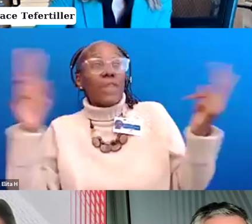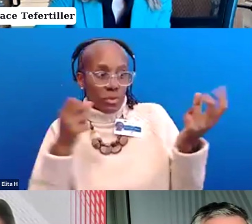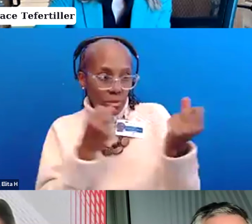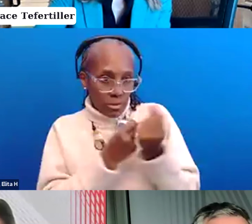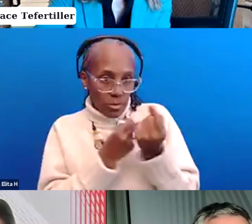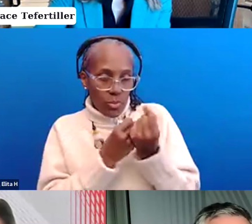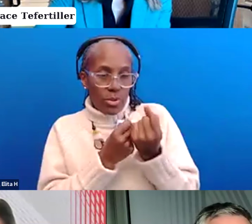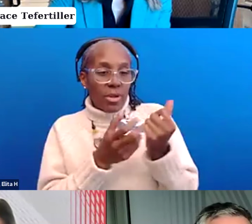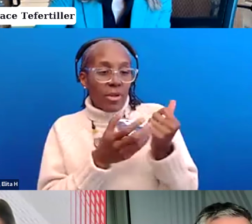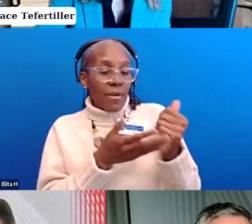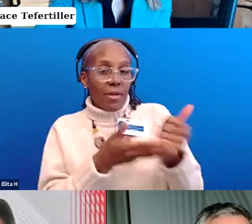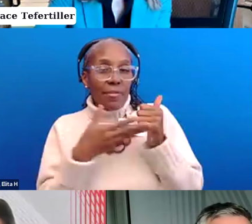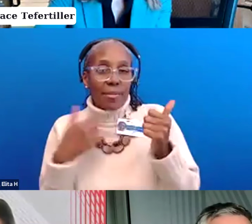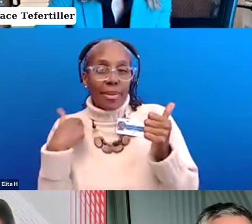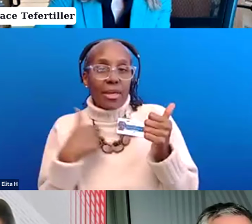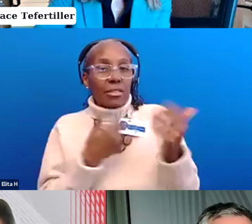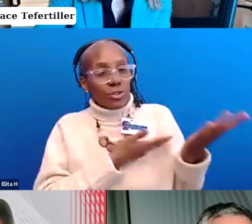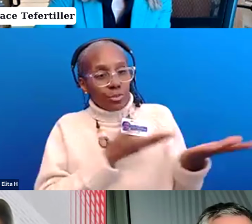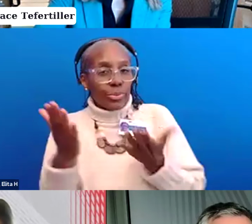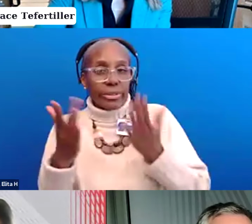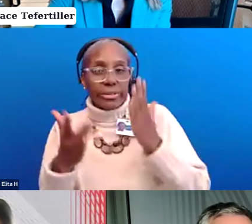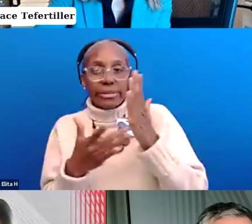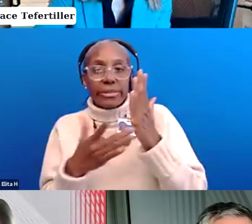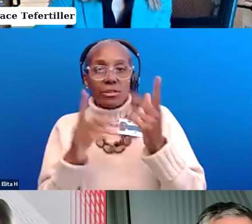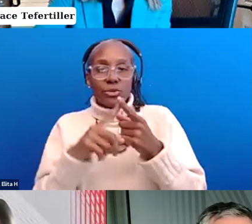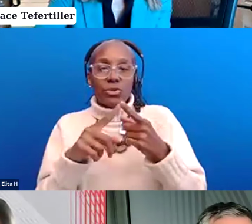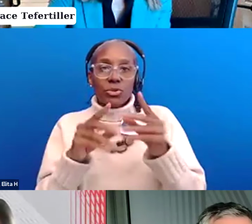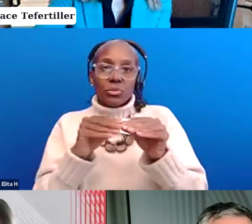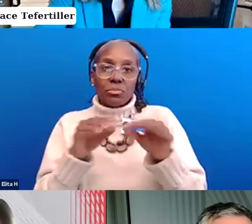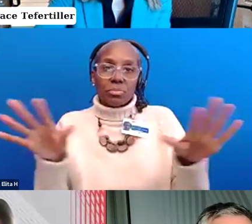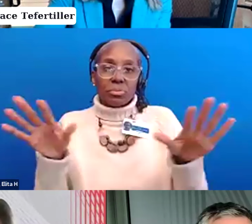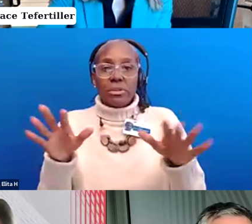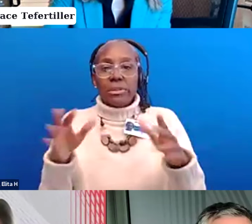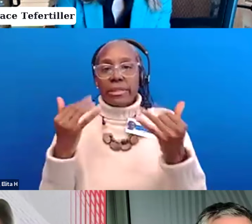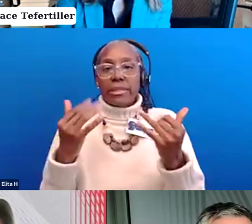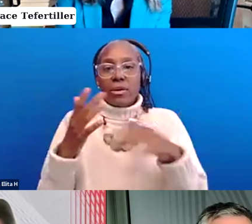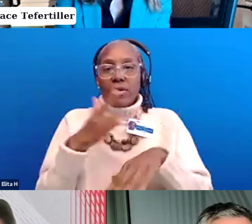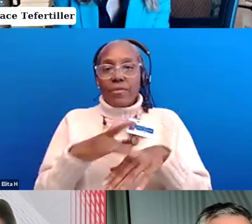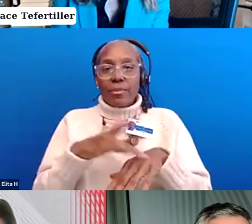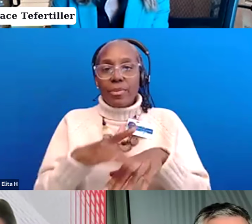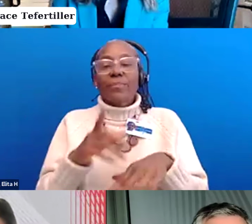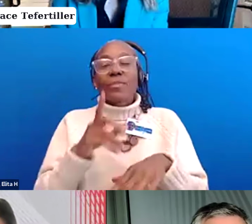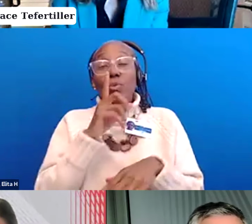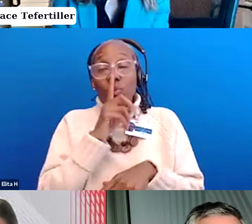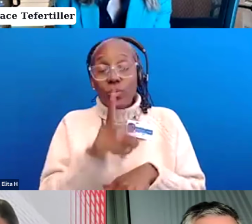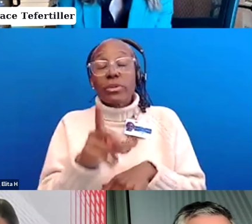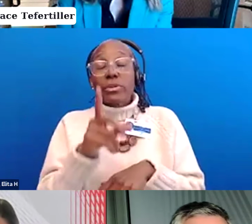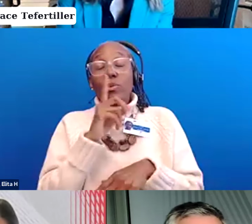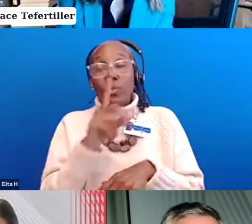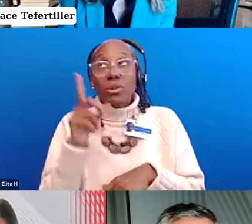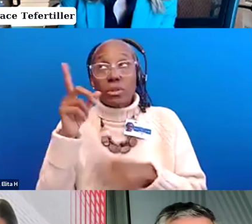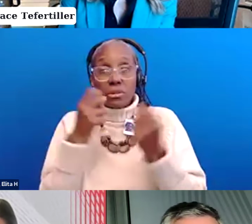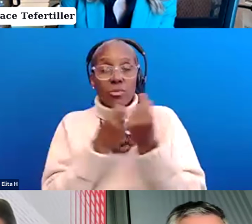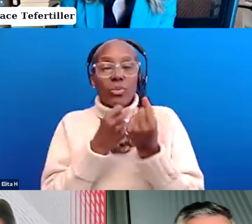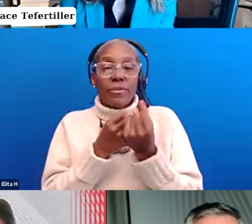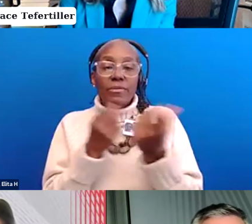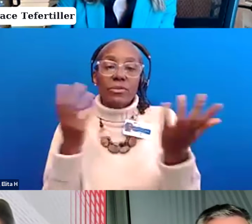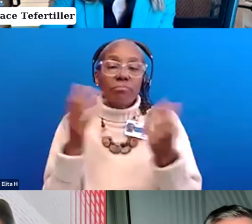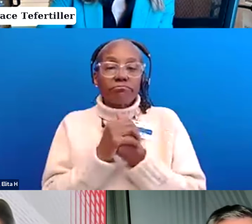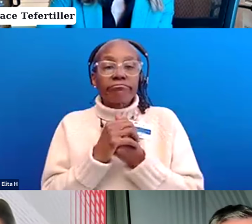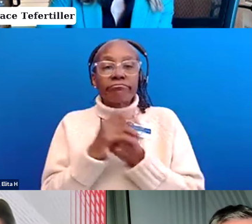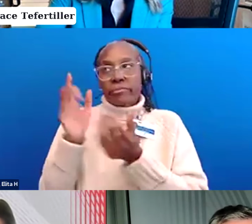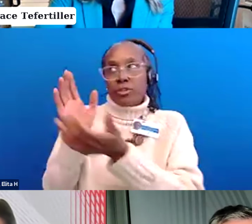of helping us bring this technology to this stage and make it available. Really, really very supportive. So